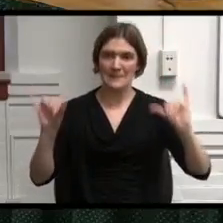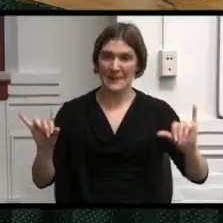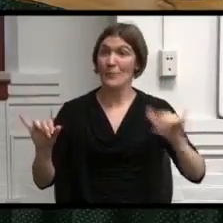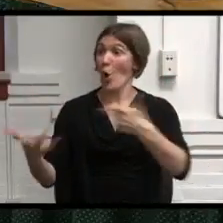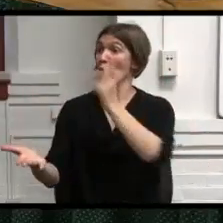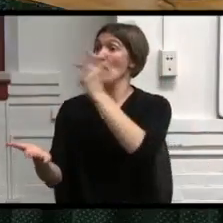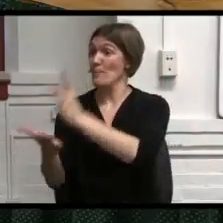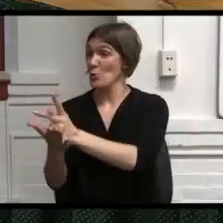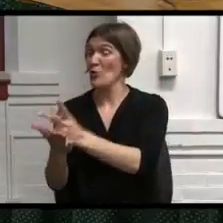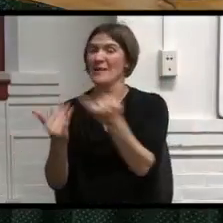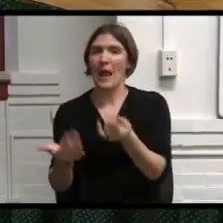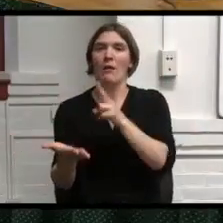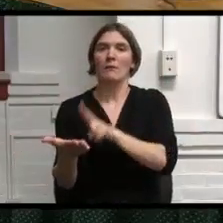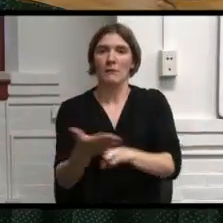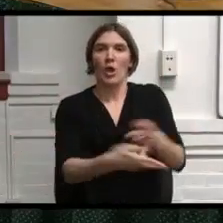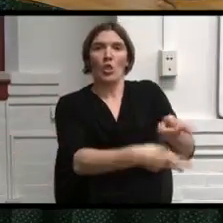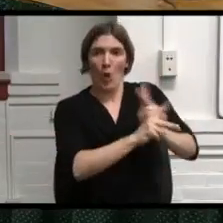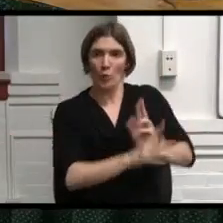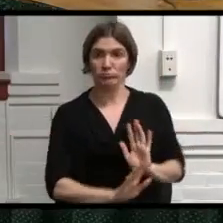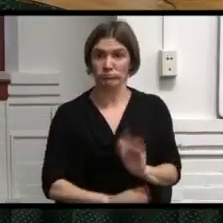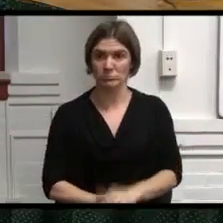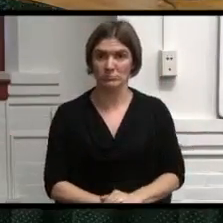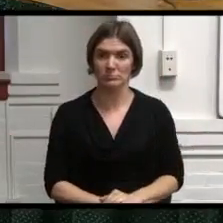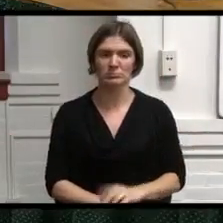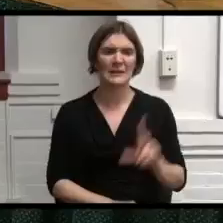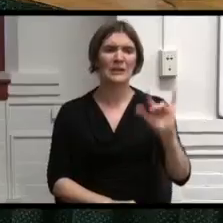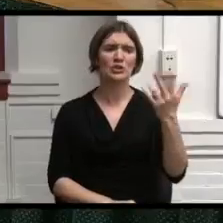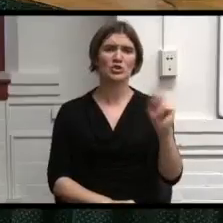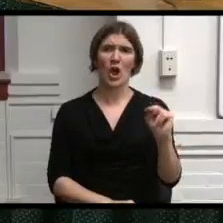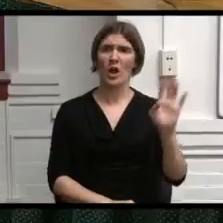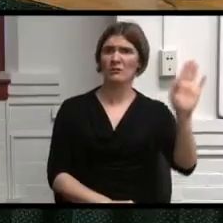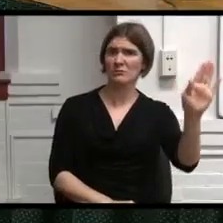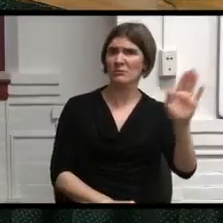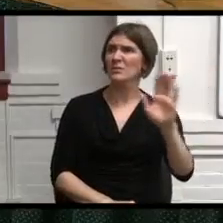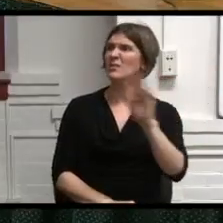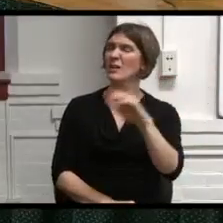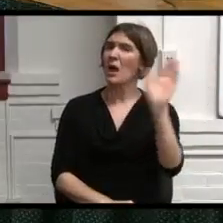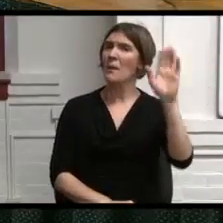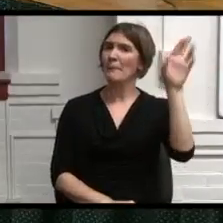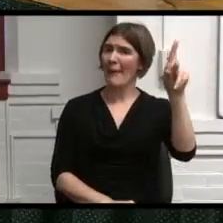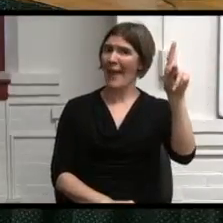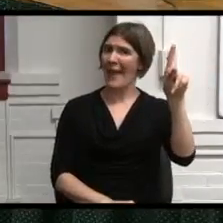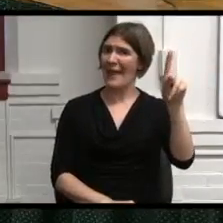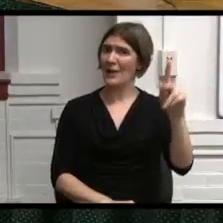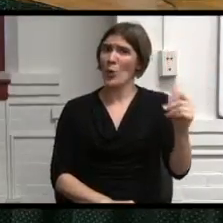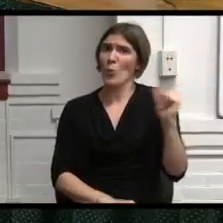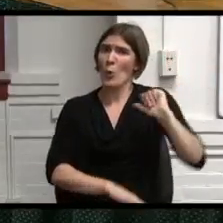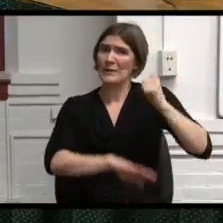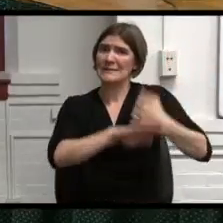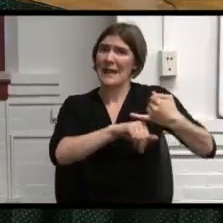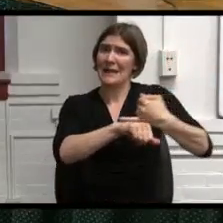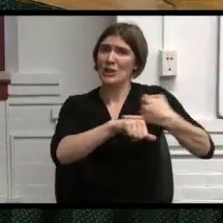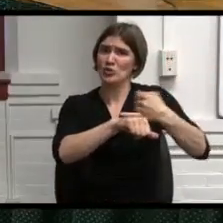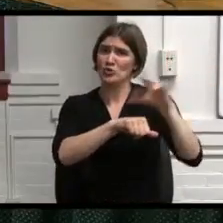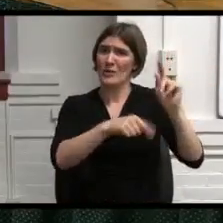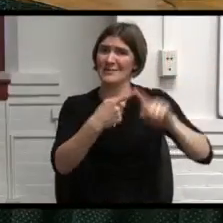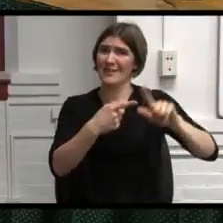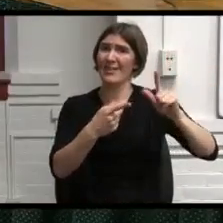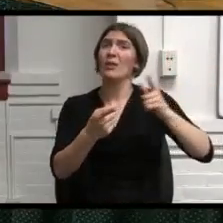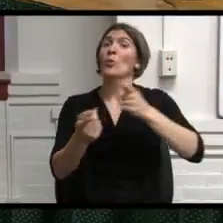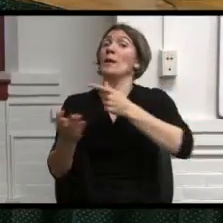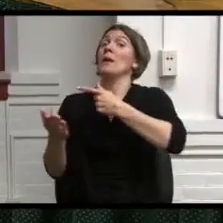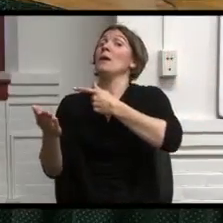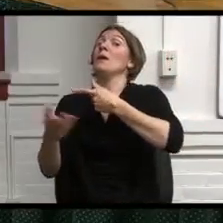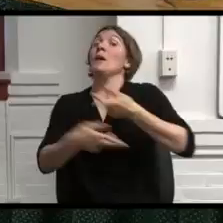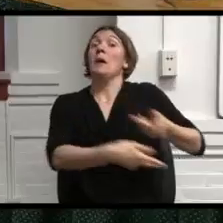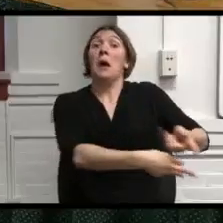right. And they won't set the rate until that bond is purchased, That's correct. right? So we won't